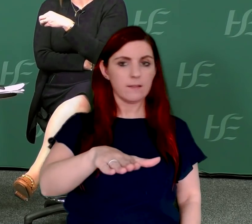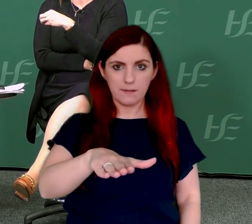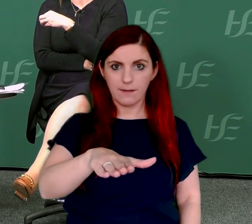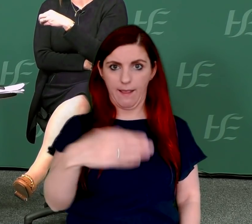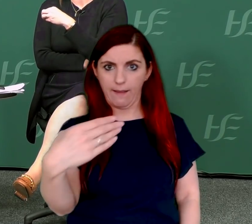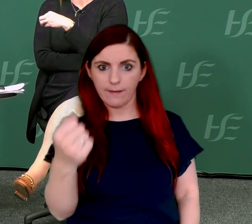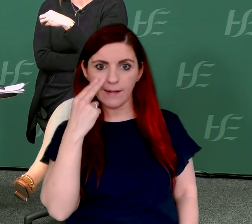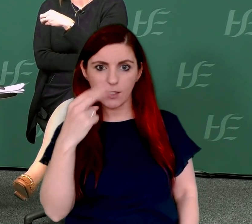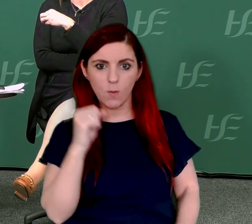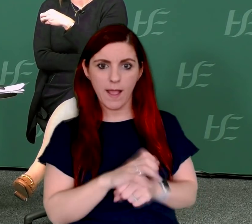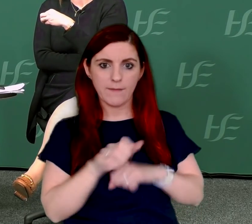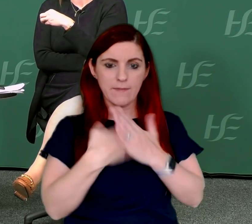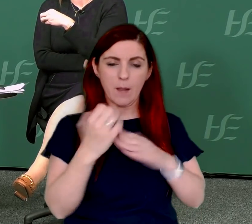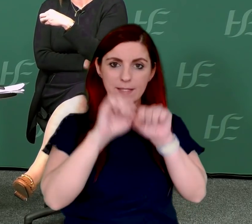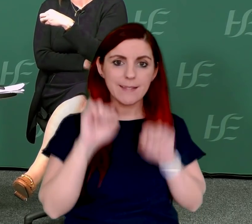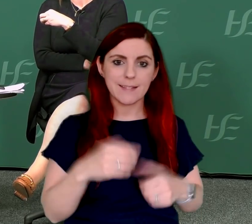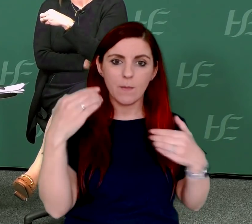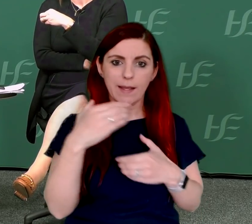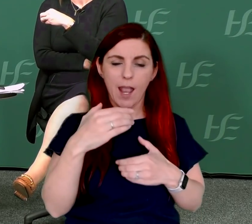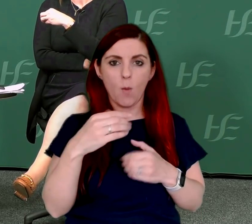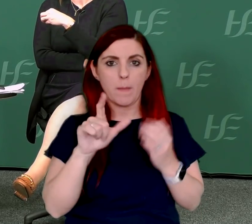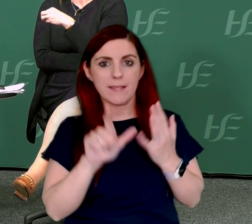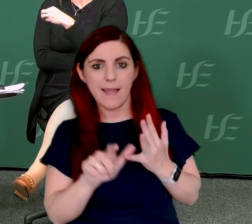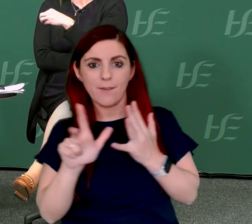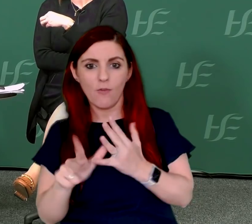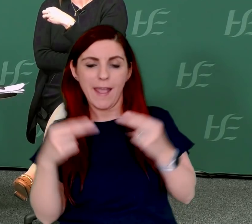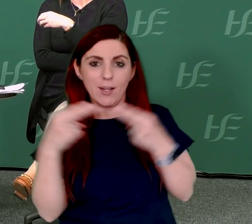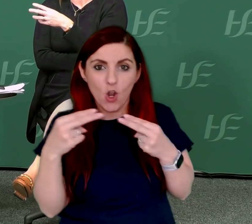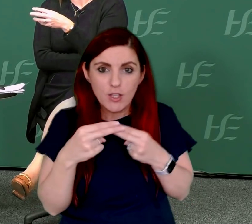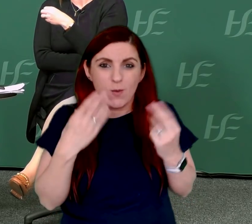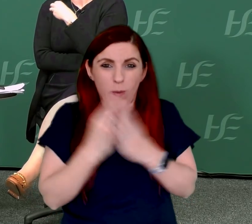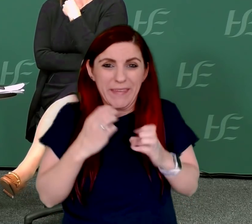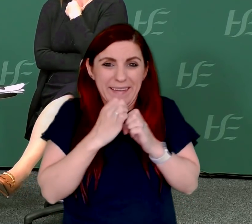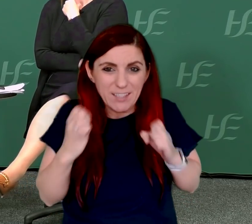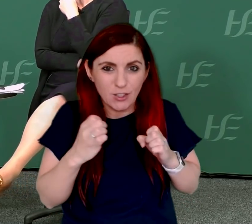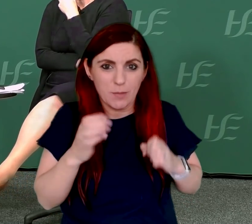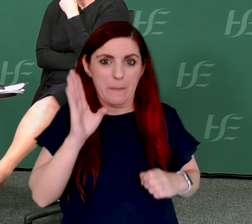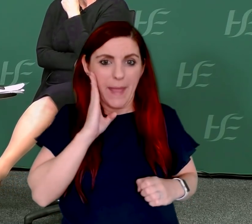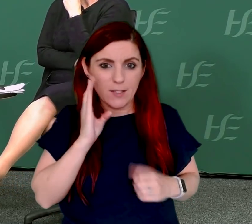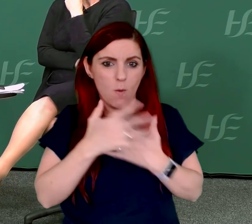developed system of care with 7 or 8 nurses around each bed. So there are lots of complexities within that.